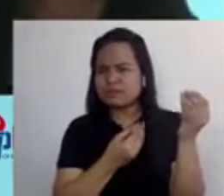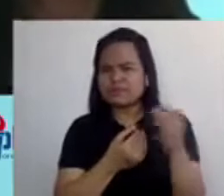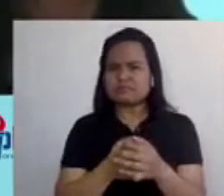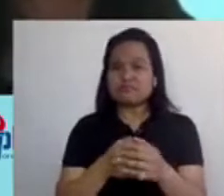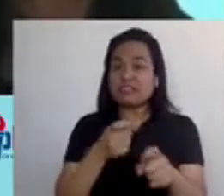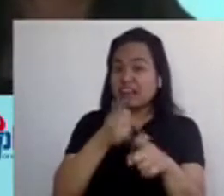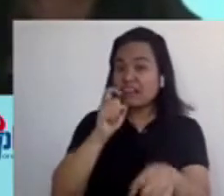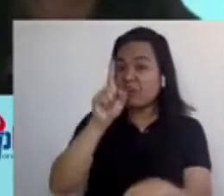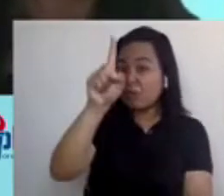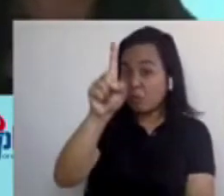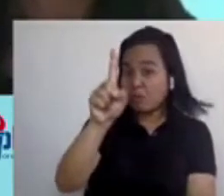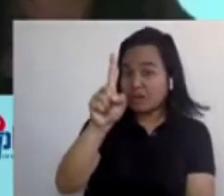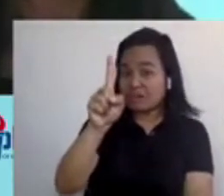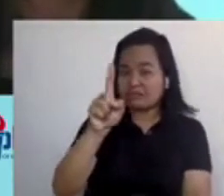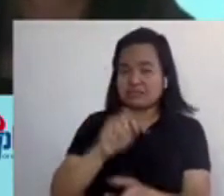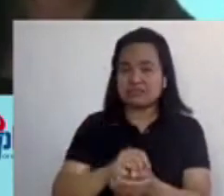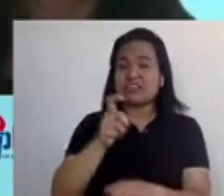For example, your